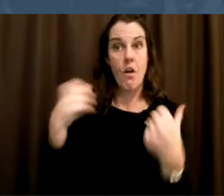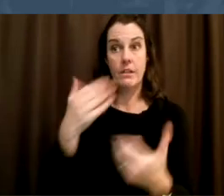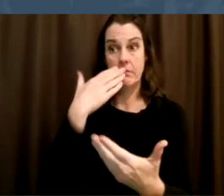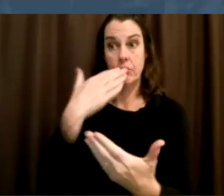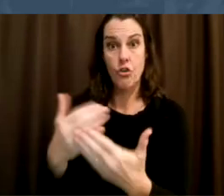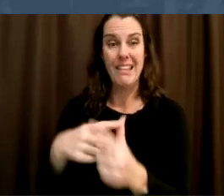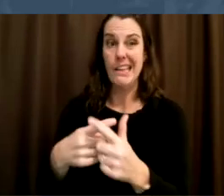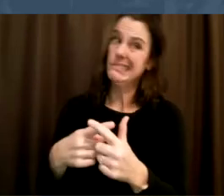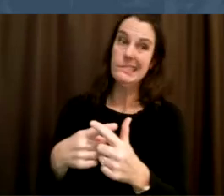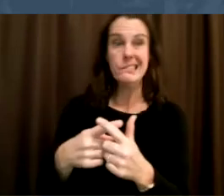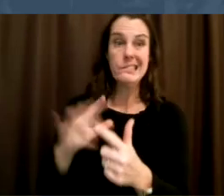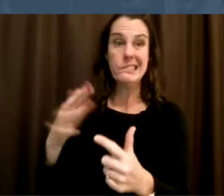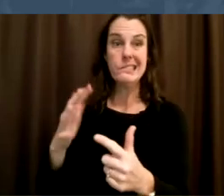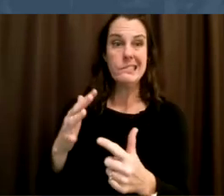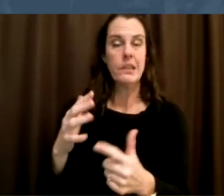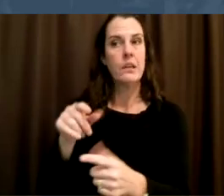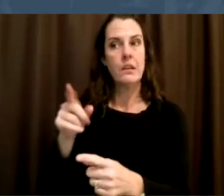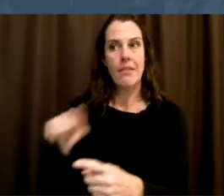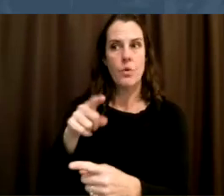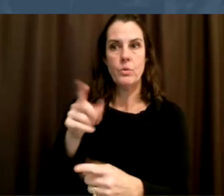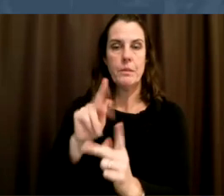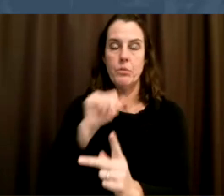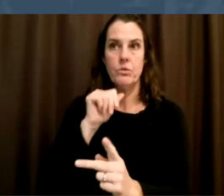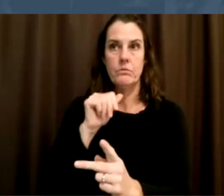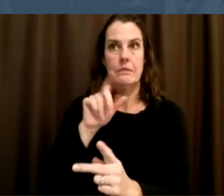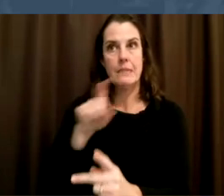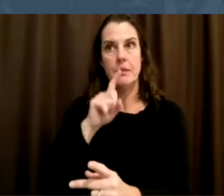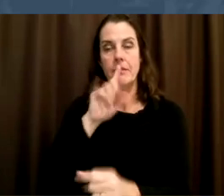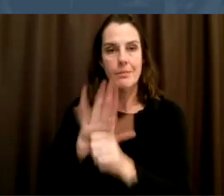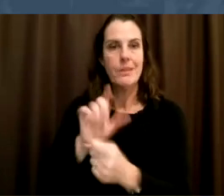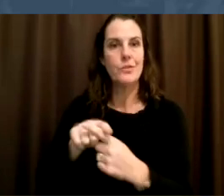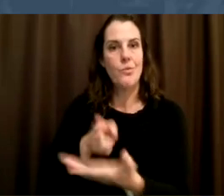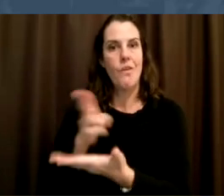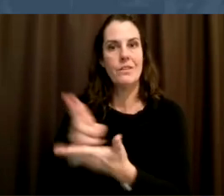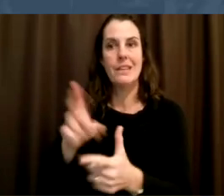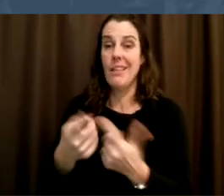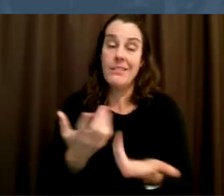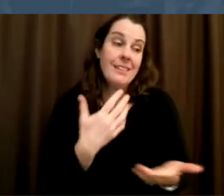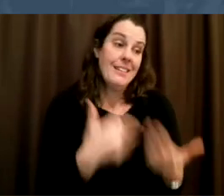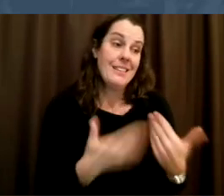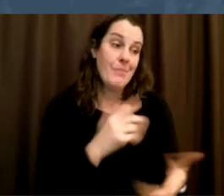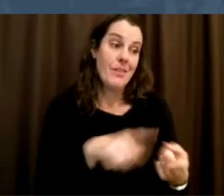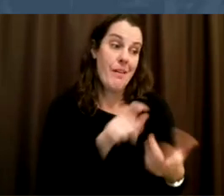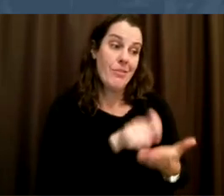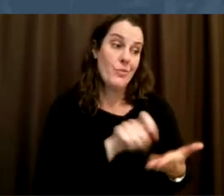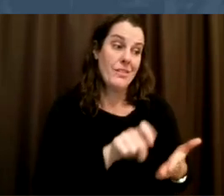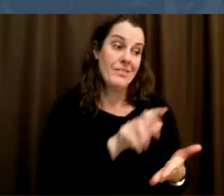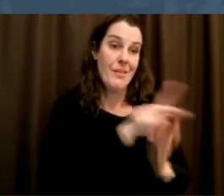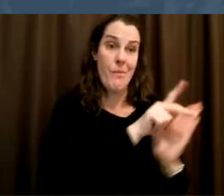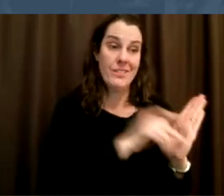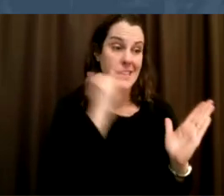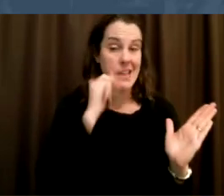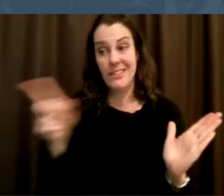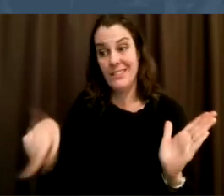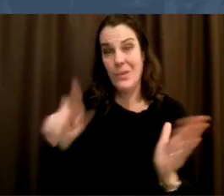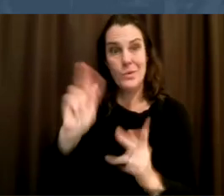who are committed to honesty, right, then it doesn't really matter what the written policies are if they're not following them. Right.